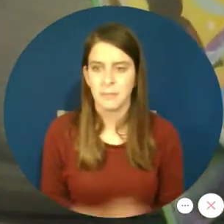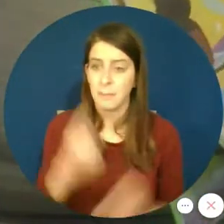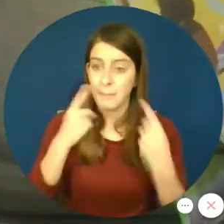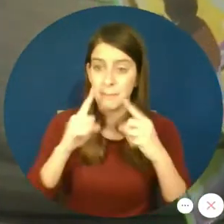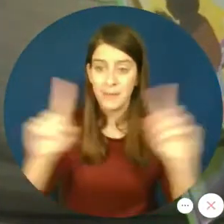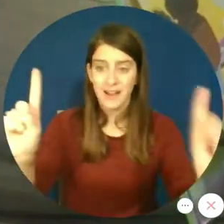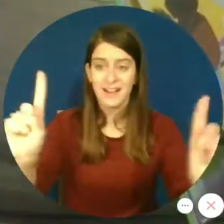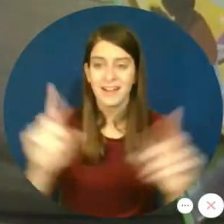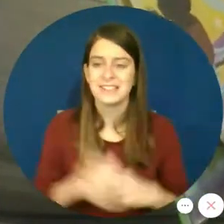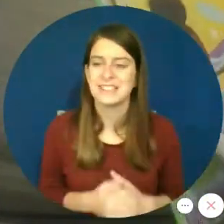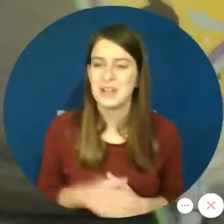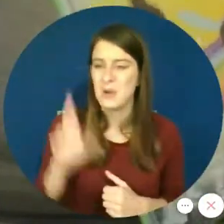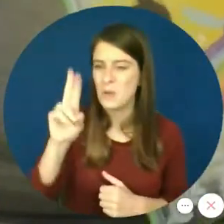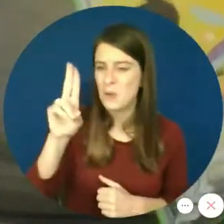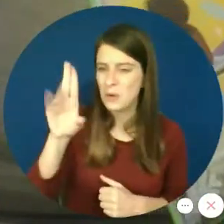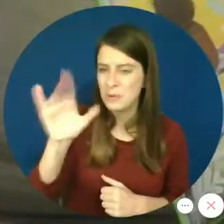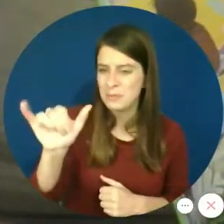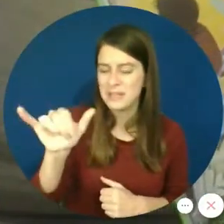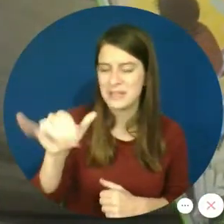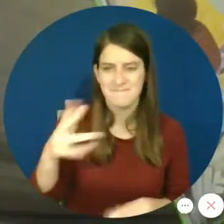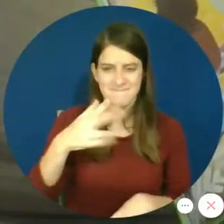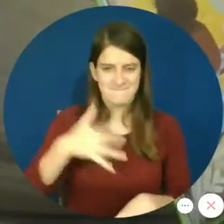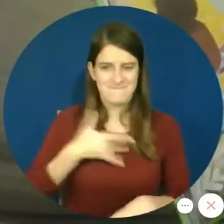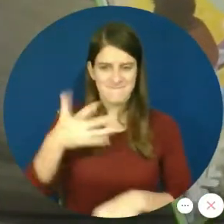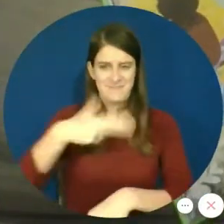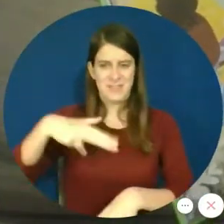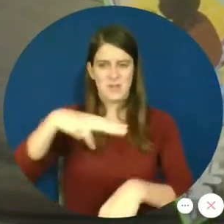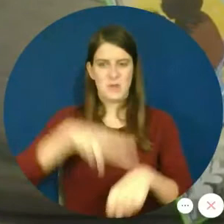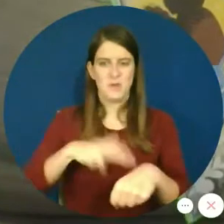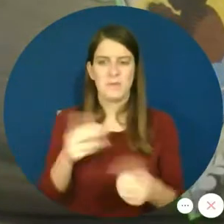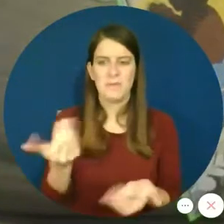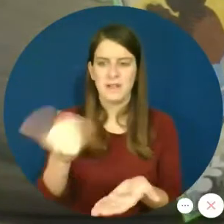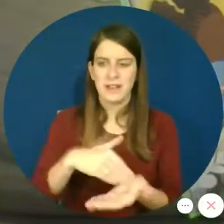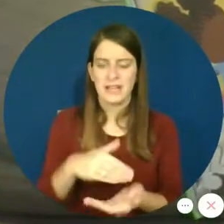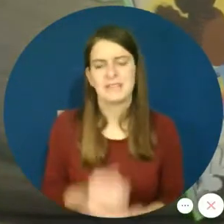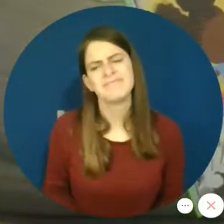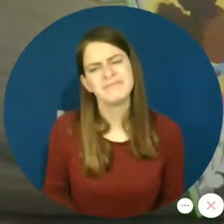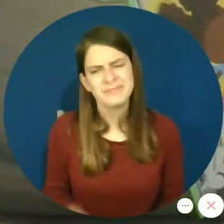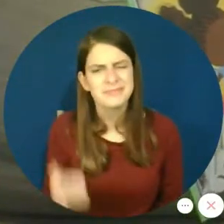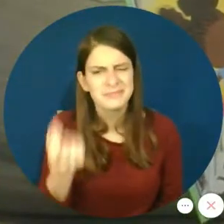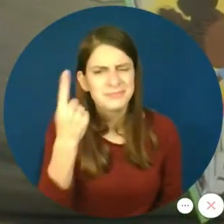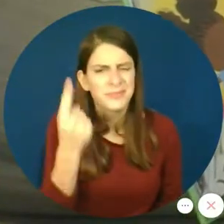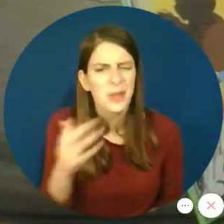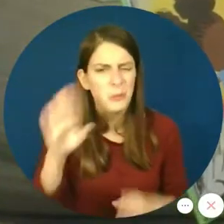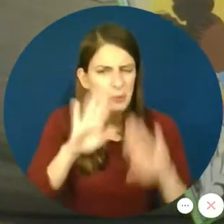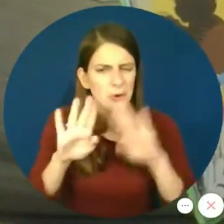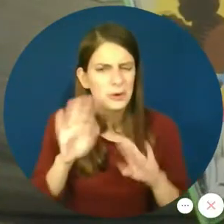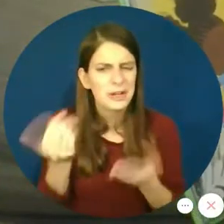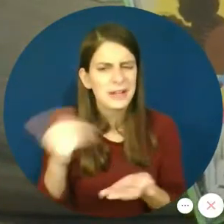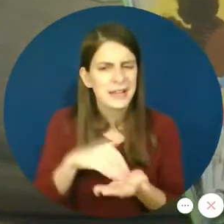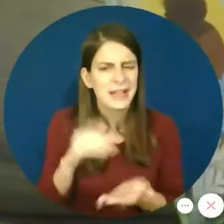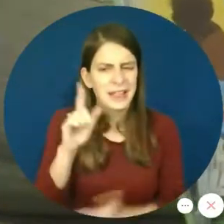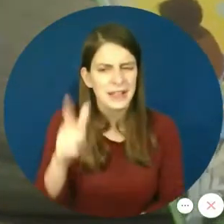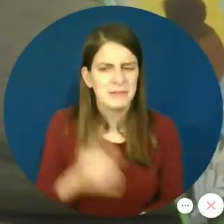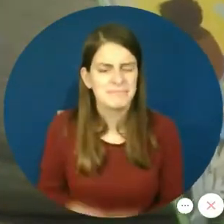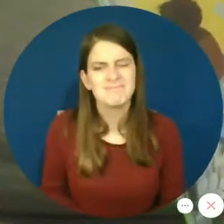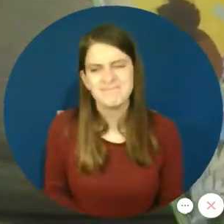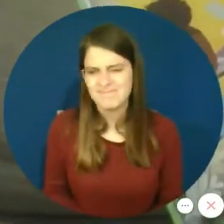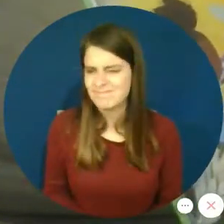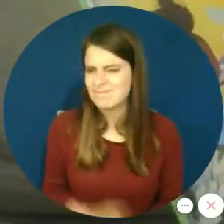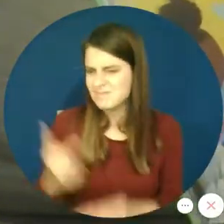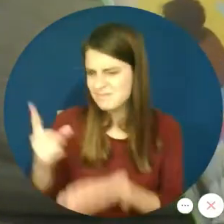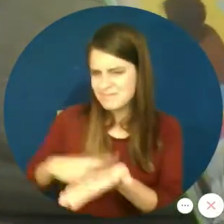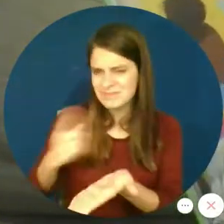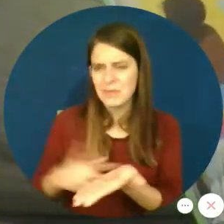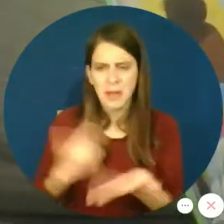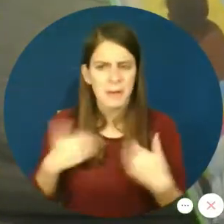Finally, Ruby felt like herself again. Of course, that wasn't the last time she ever had a worry. Everyone gets them from time